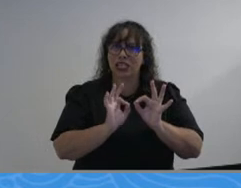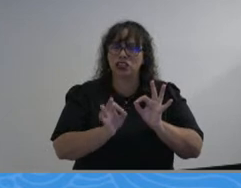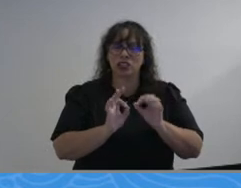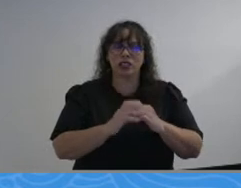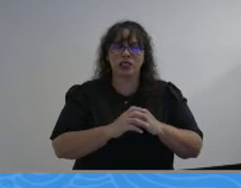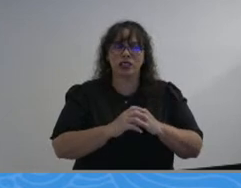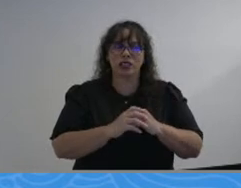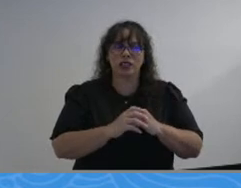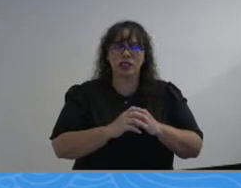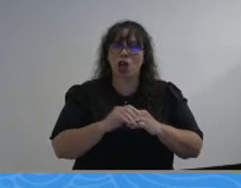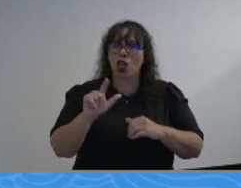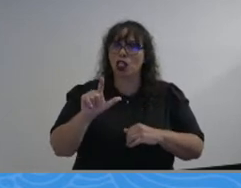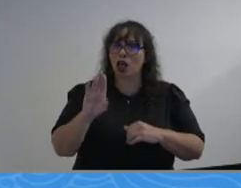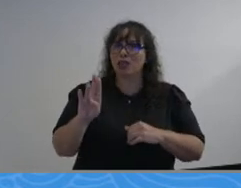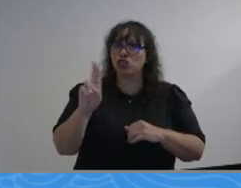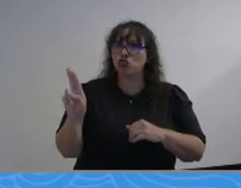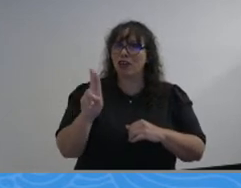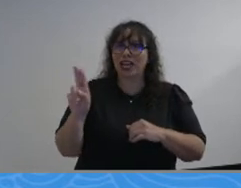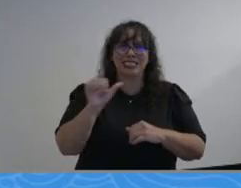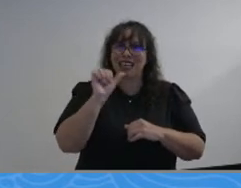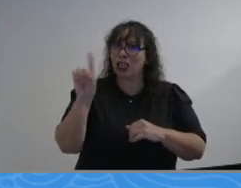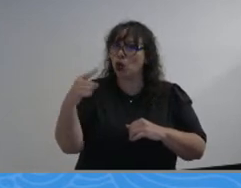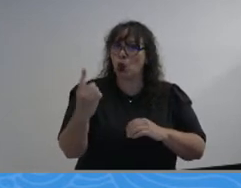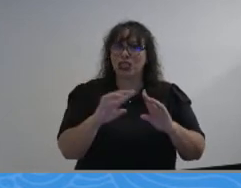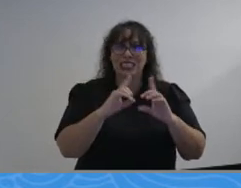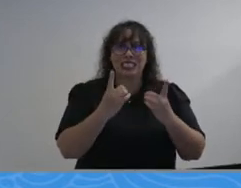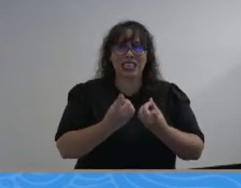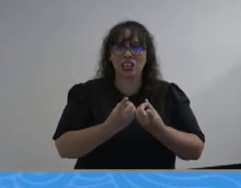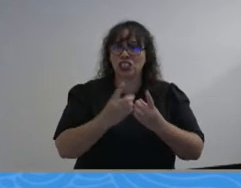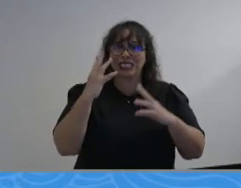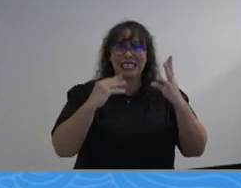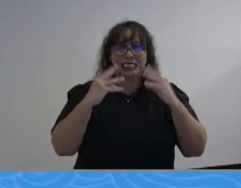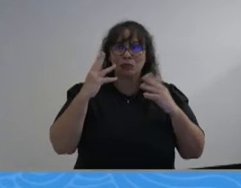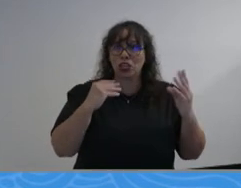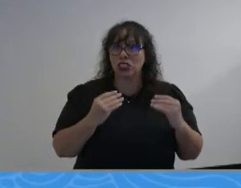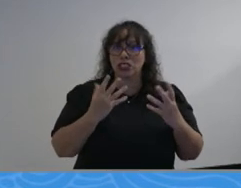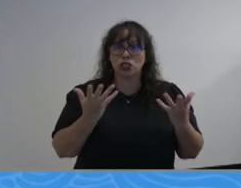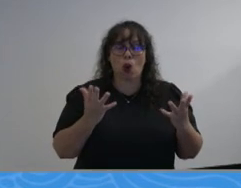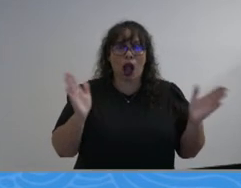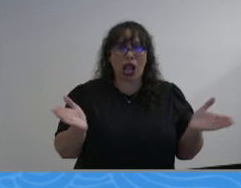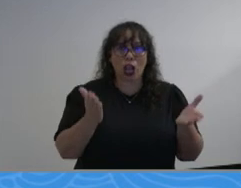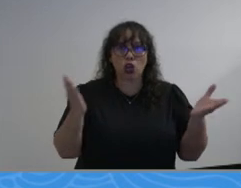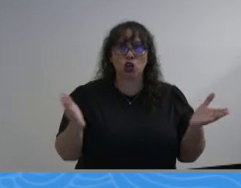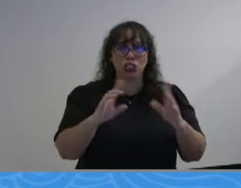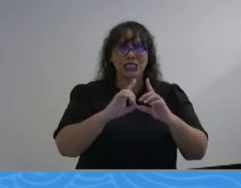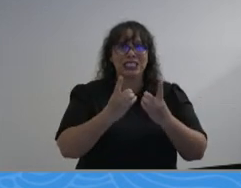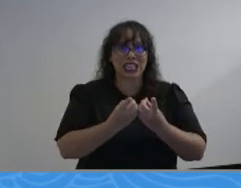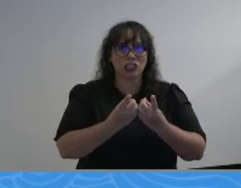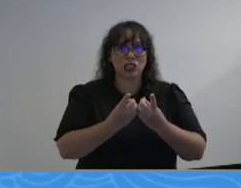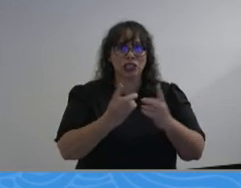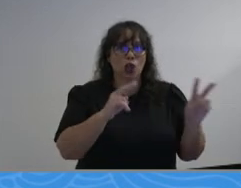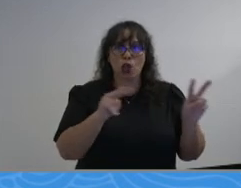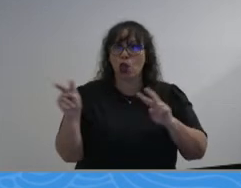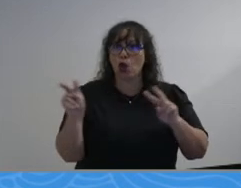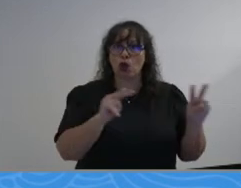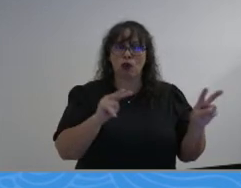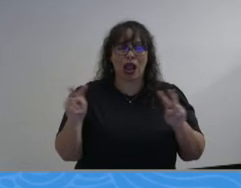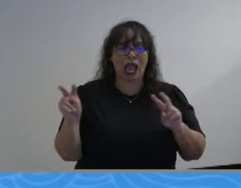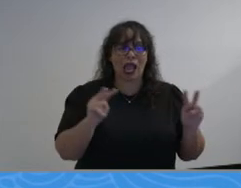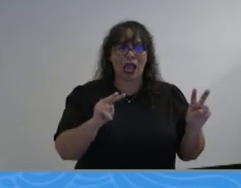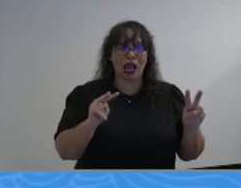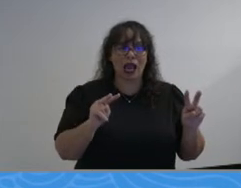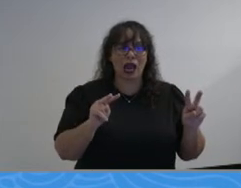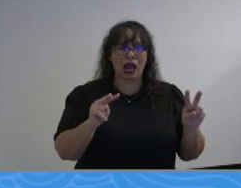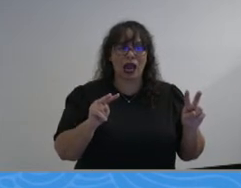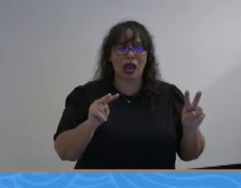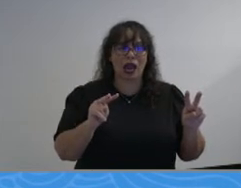Now, Long Beach Unified is not the only district that experiences, so I would urge the district to look around for others as to